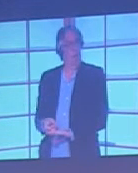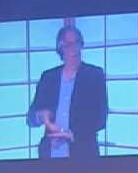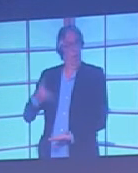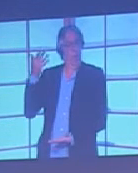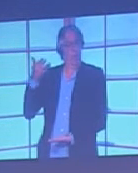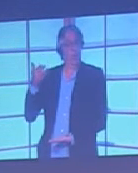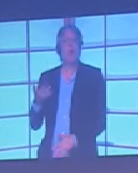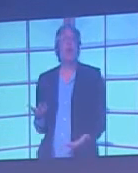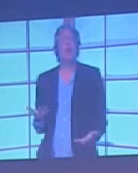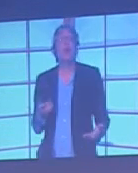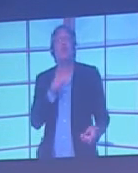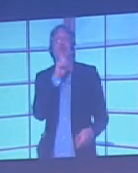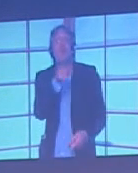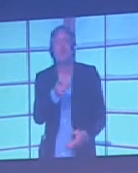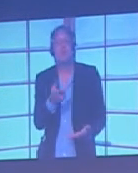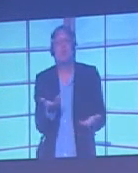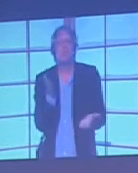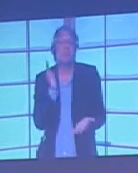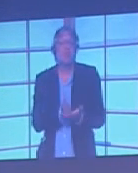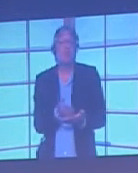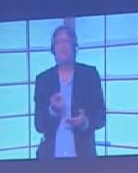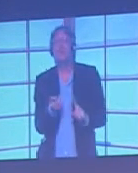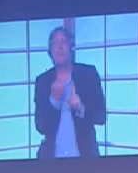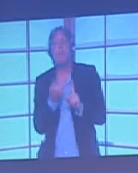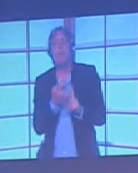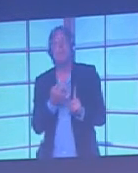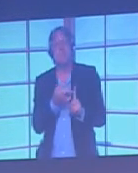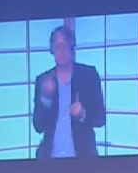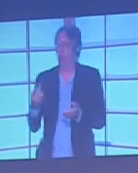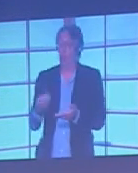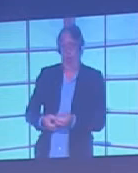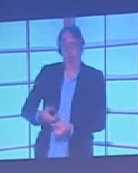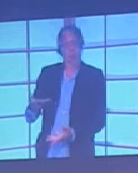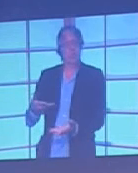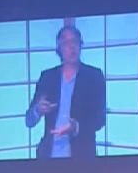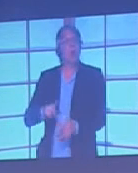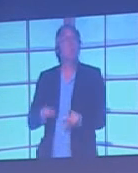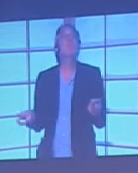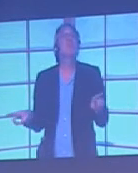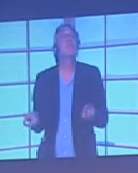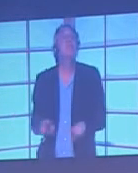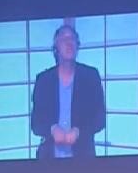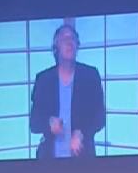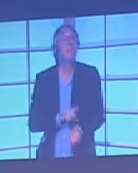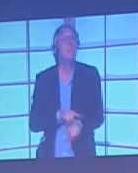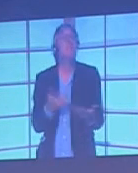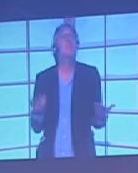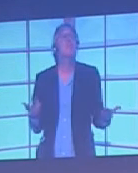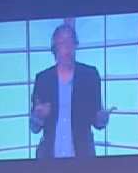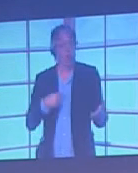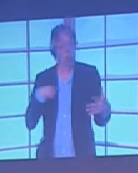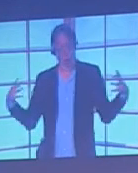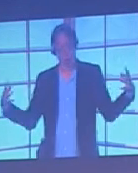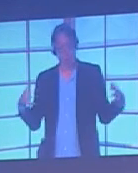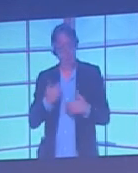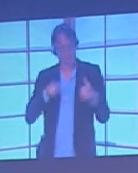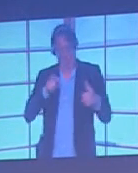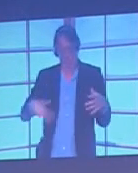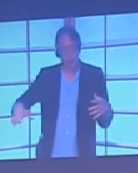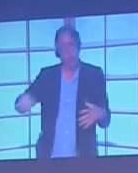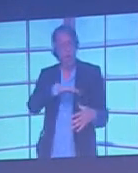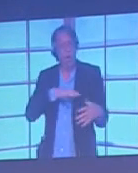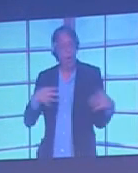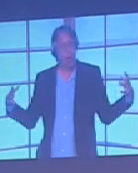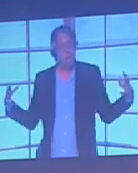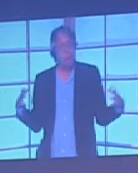that sometimes it does cost money, but we also can't hide from the fact that collectively we are all within